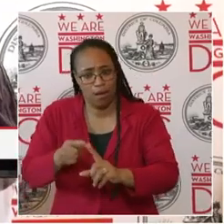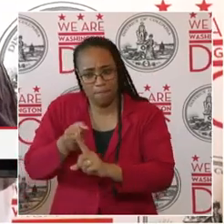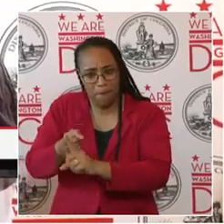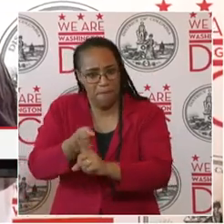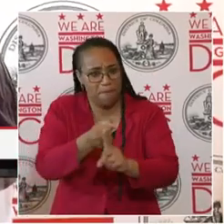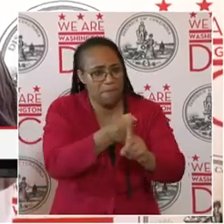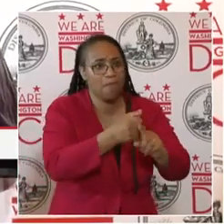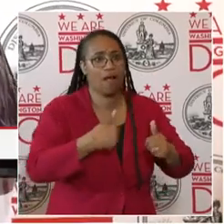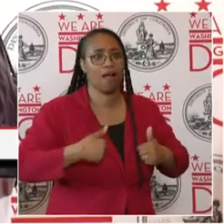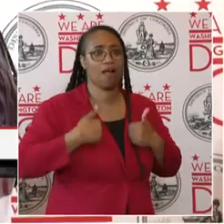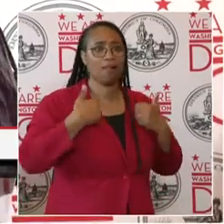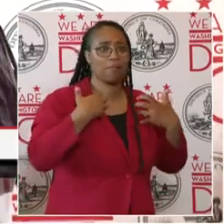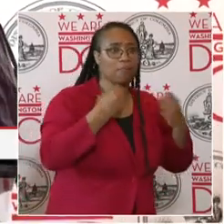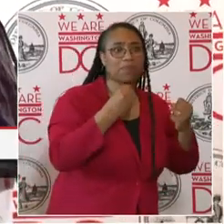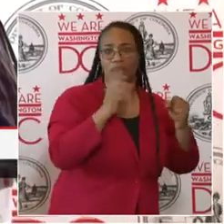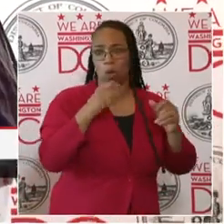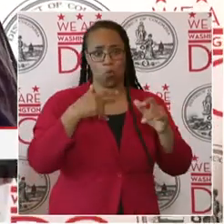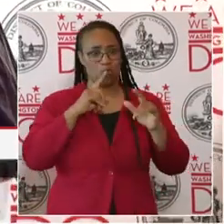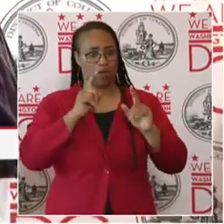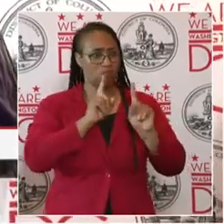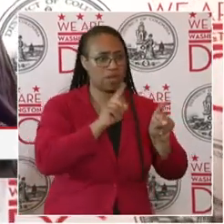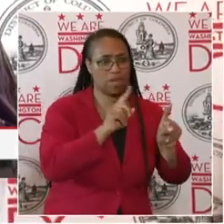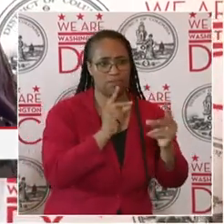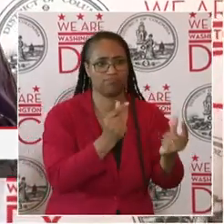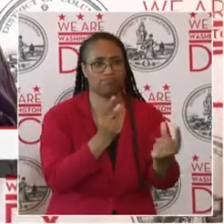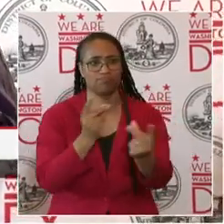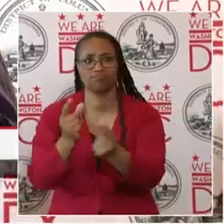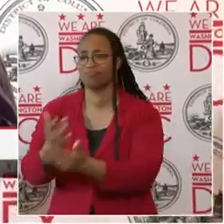give another yes, ma'am, to Miss Tia Bell.